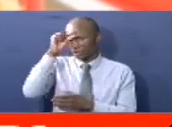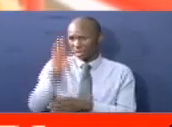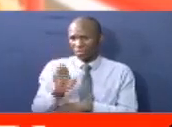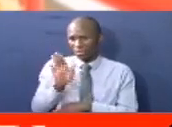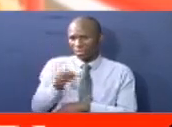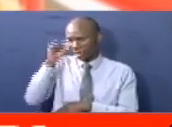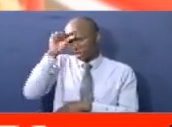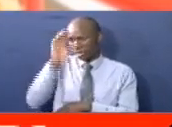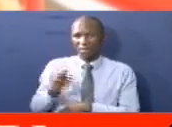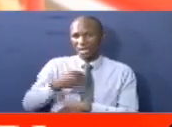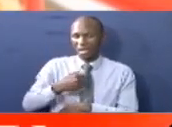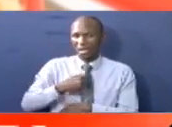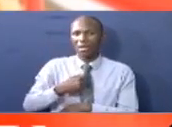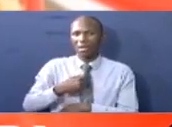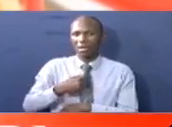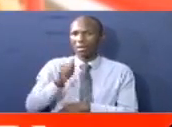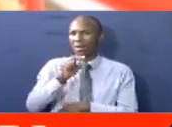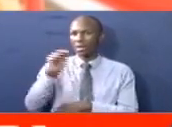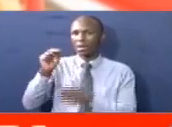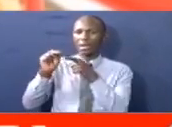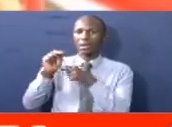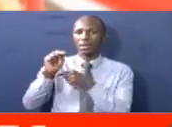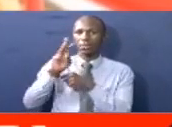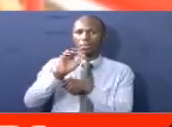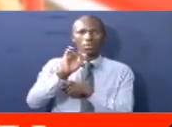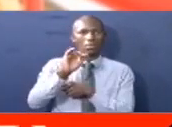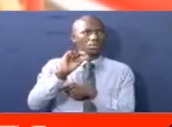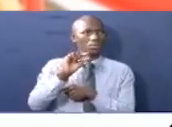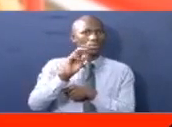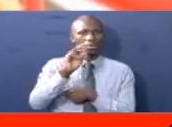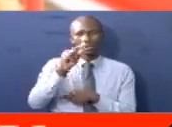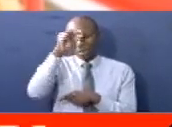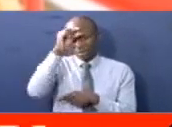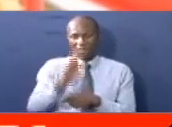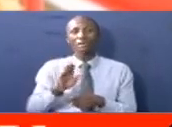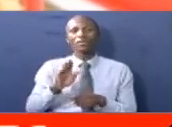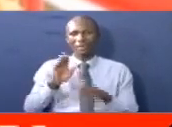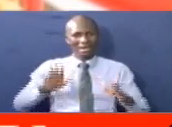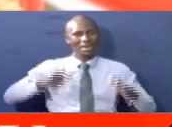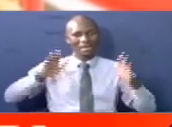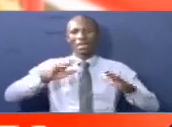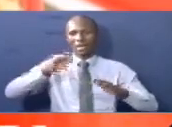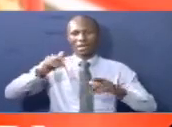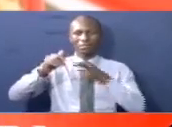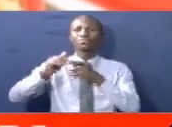governors, Madam Anne Waiguru, governor of this great country of Kirinyaga.